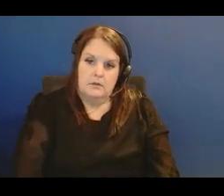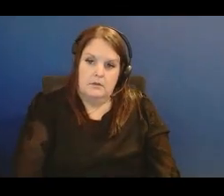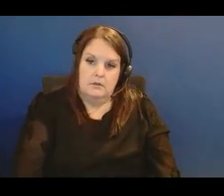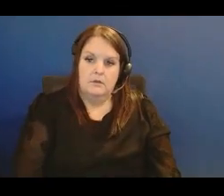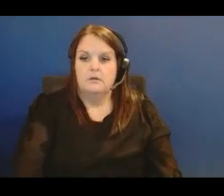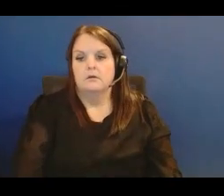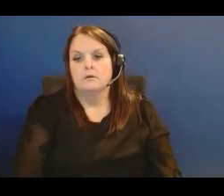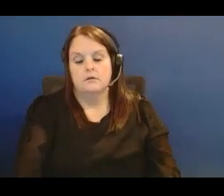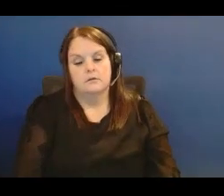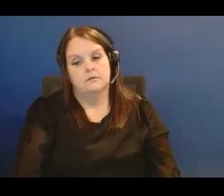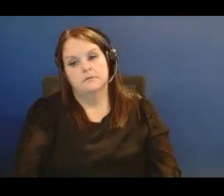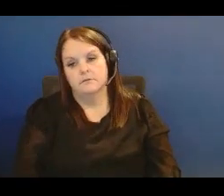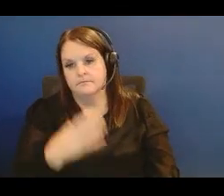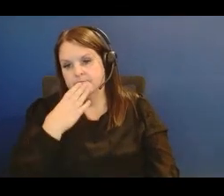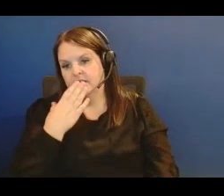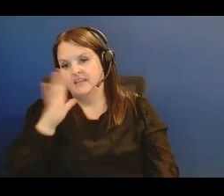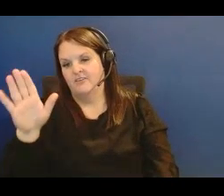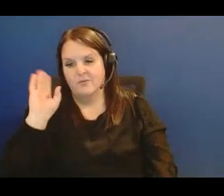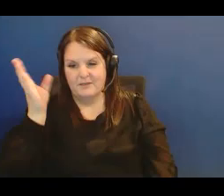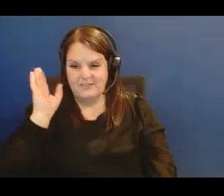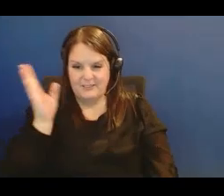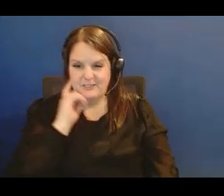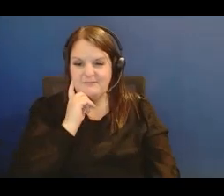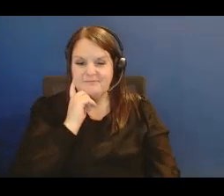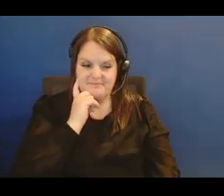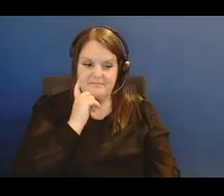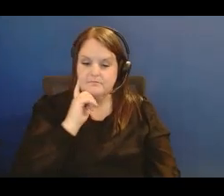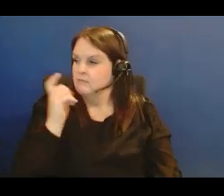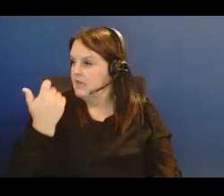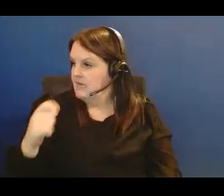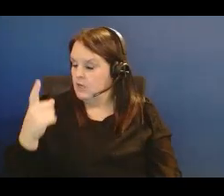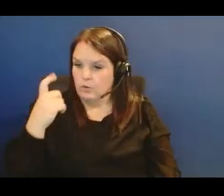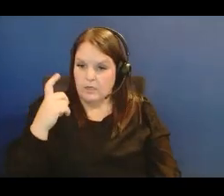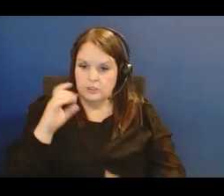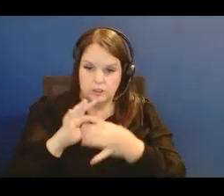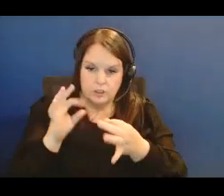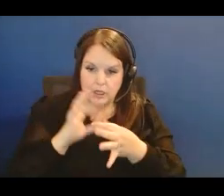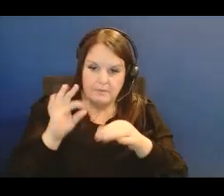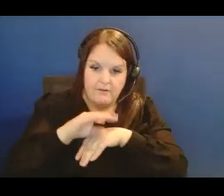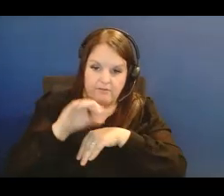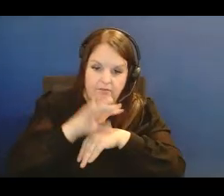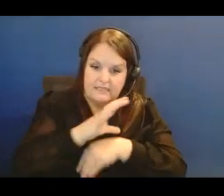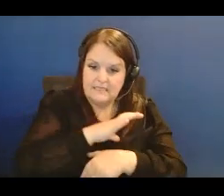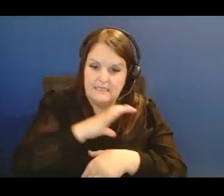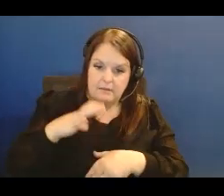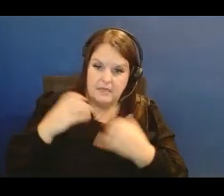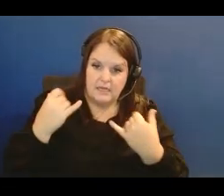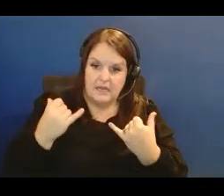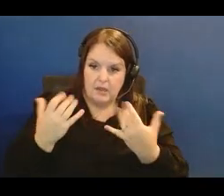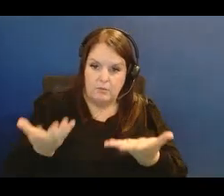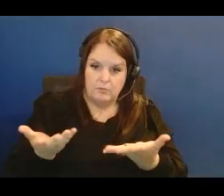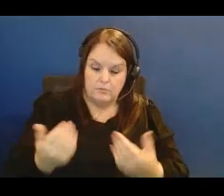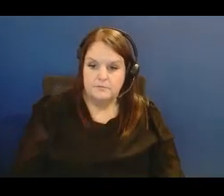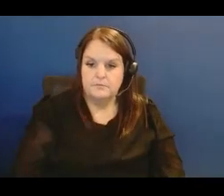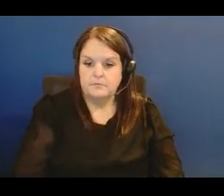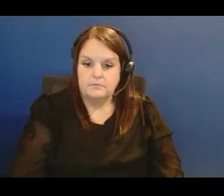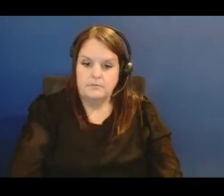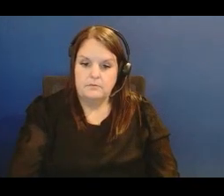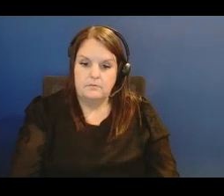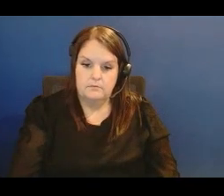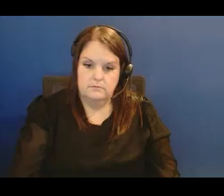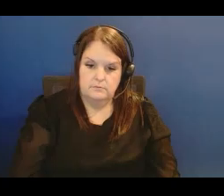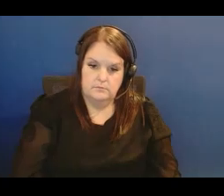Thank you so much, Ms. Dorsch, for your presentation. Any questions or comments from advisory committee members at this time?